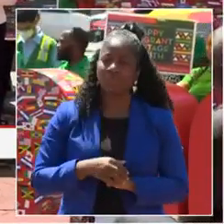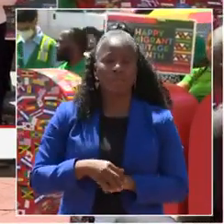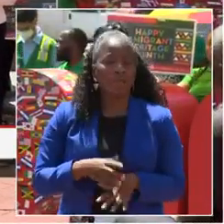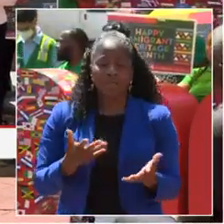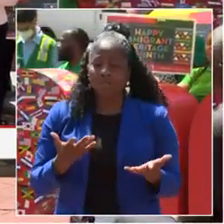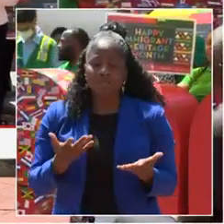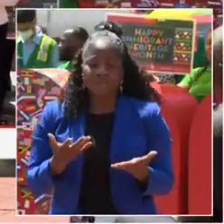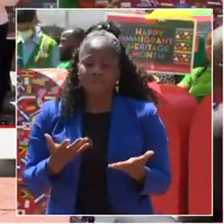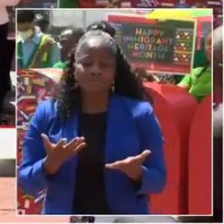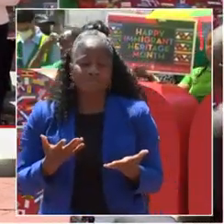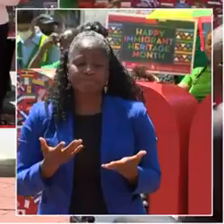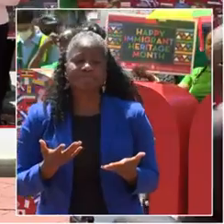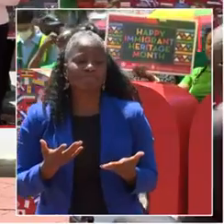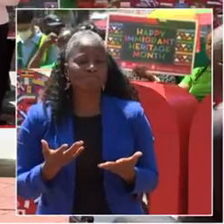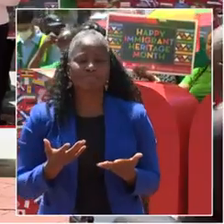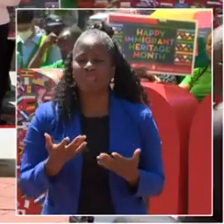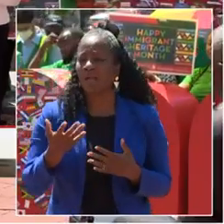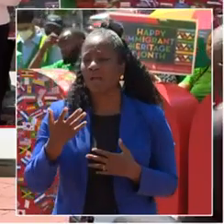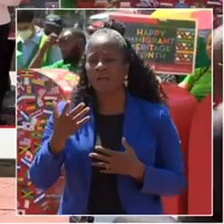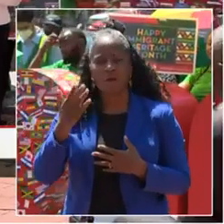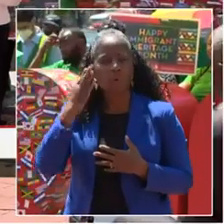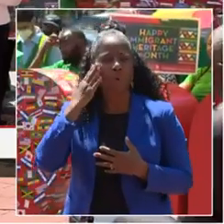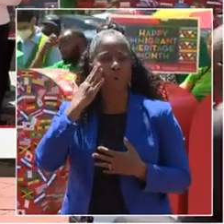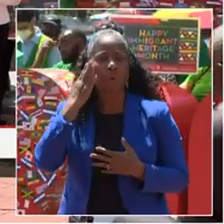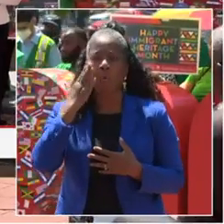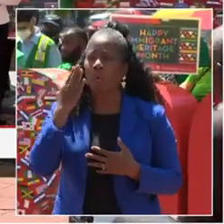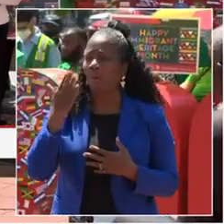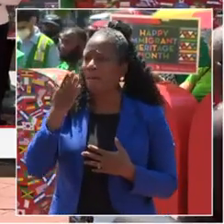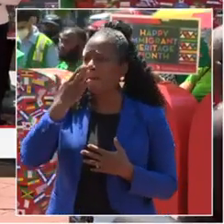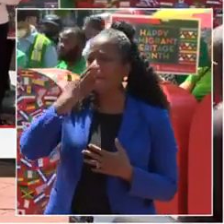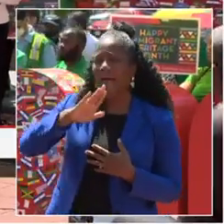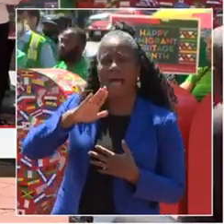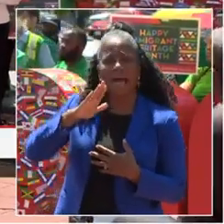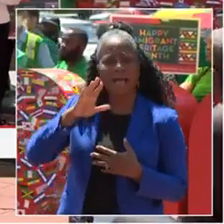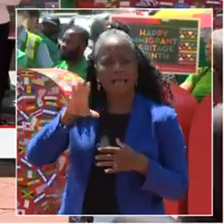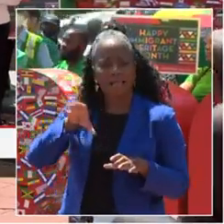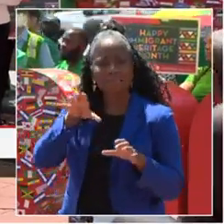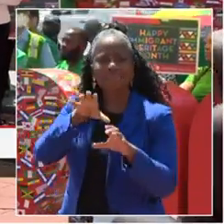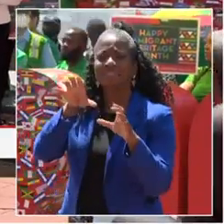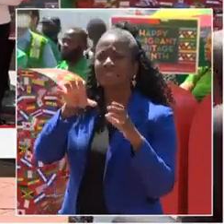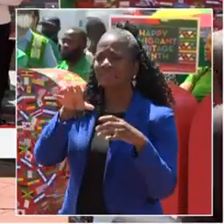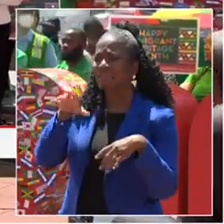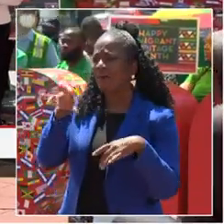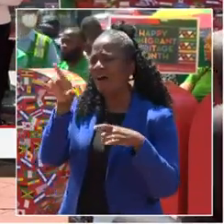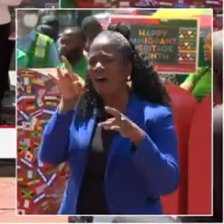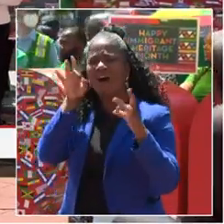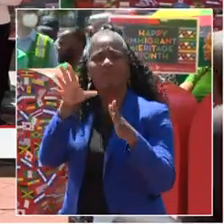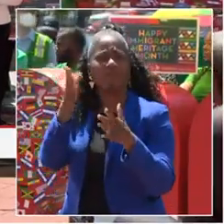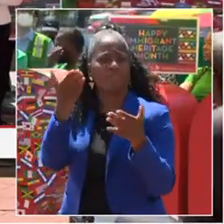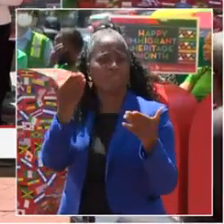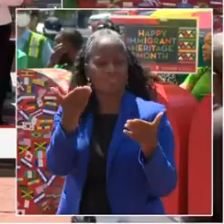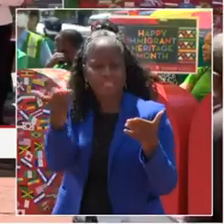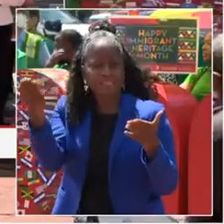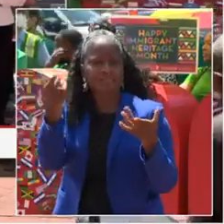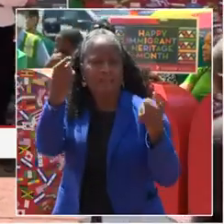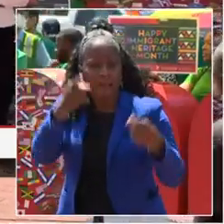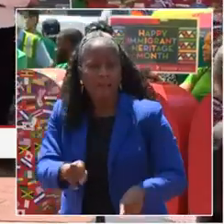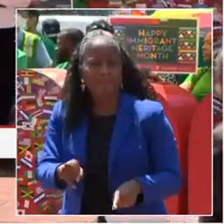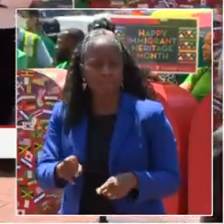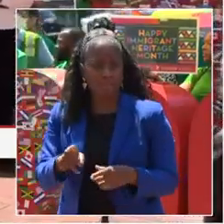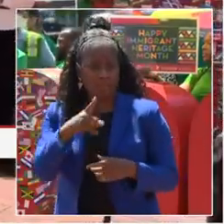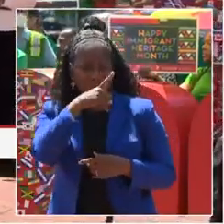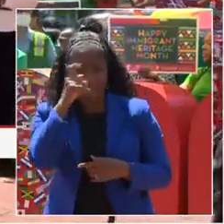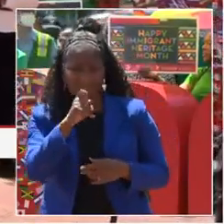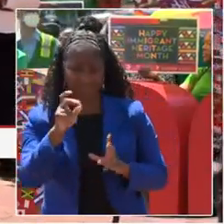the number of senseless crimes, acts of violence that happen as a result